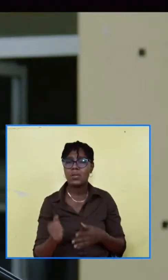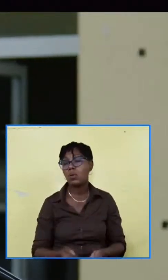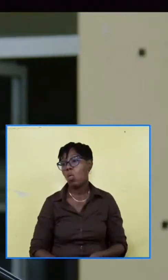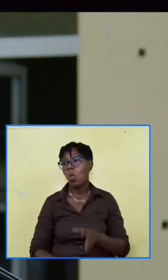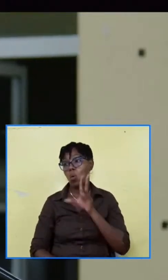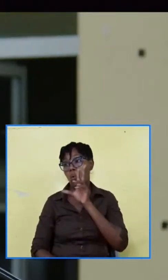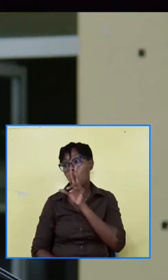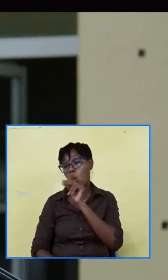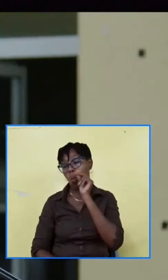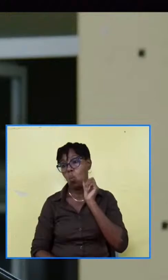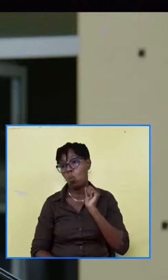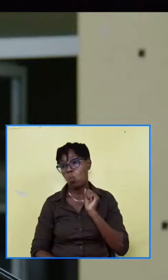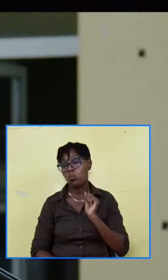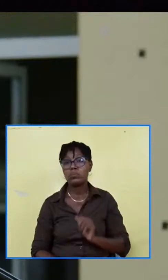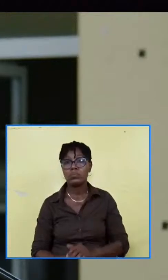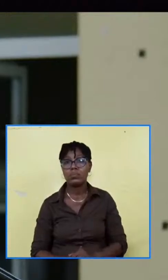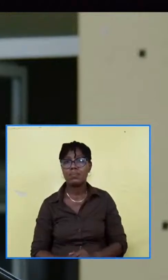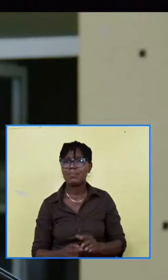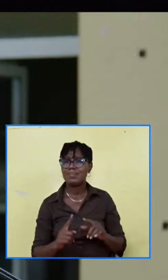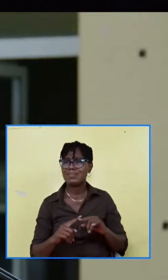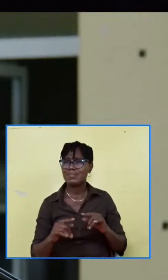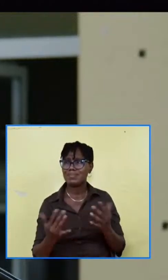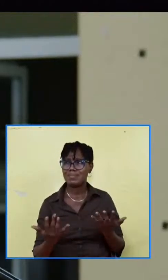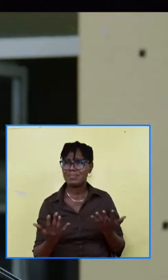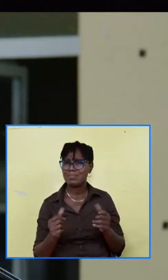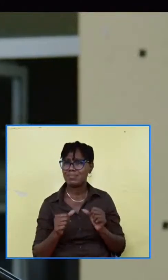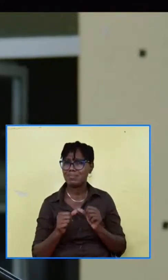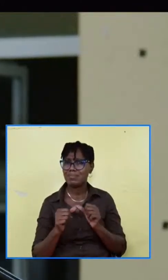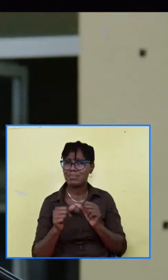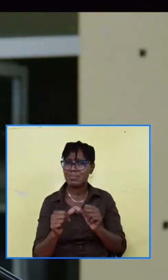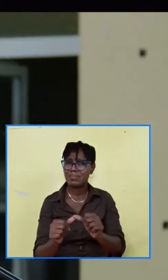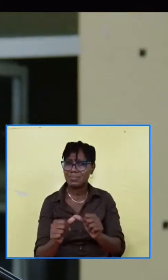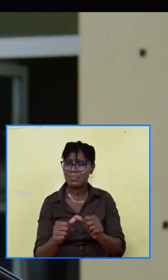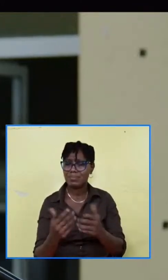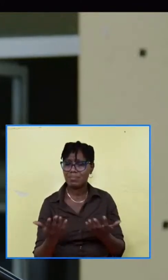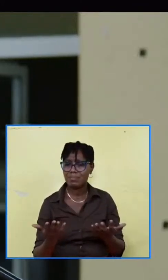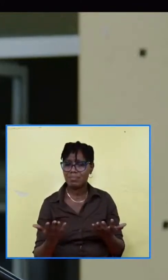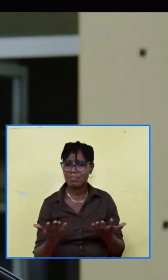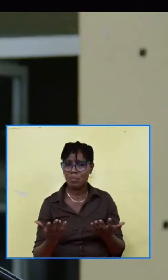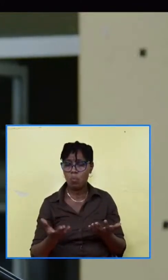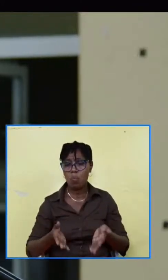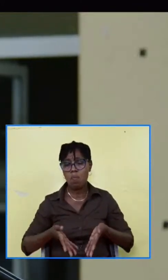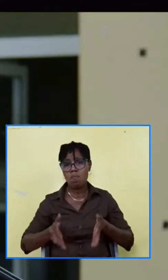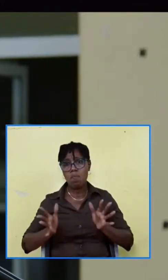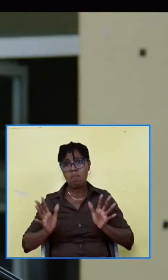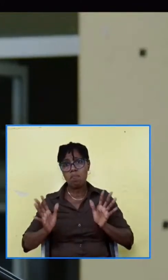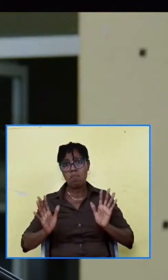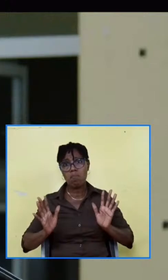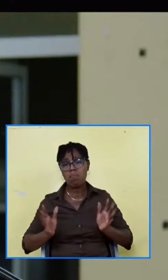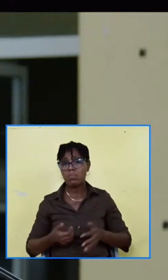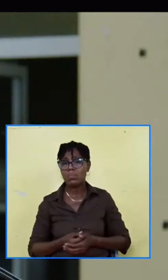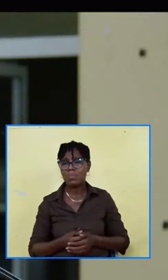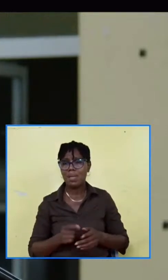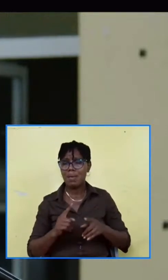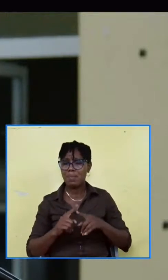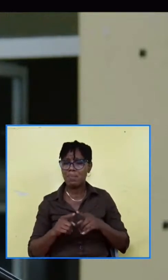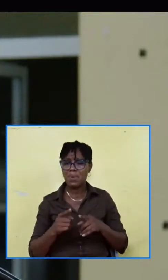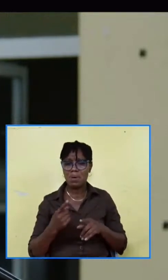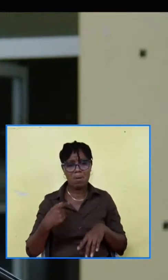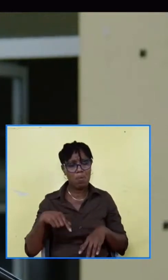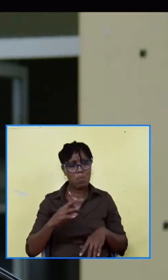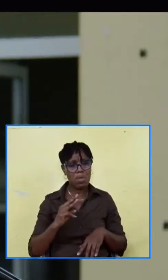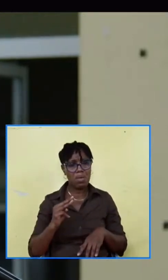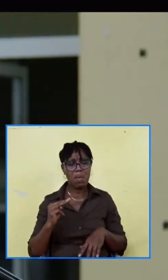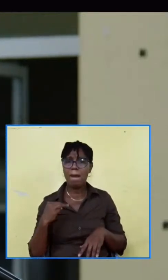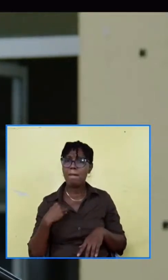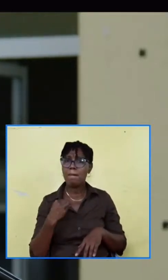put, continue to roll on and allowed, but we can't have our money as investors, as members